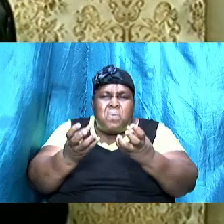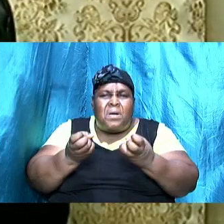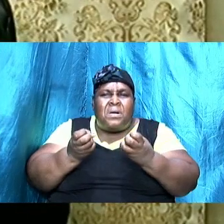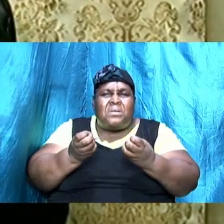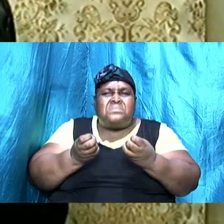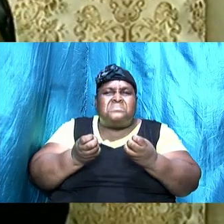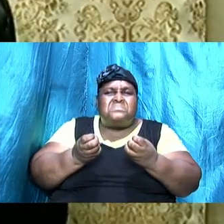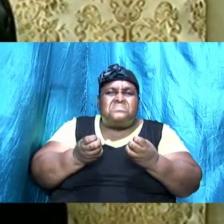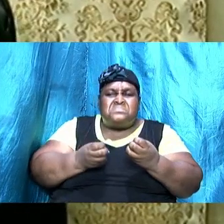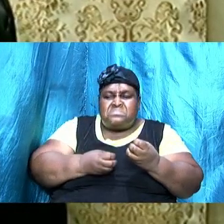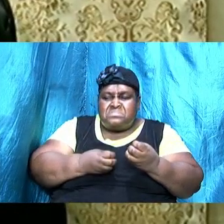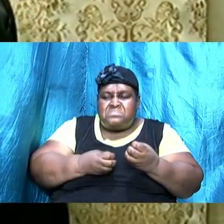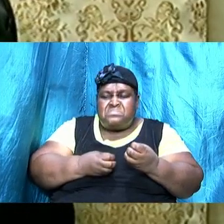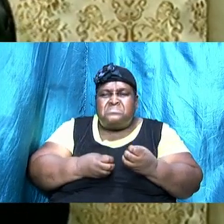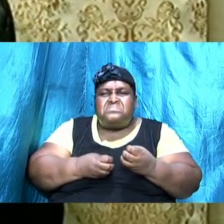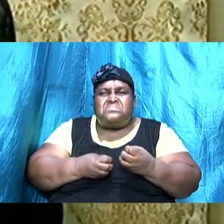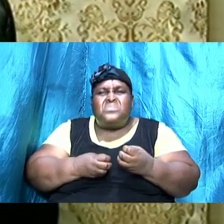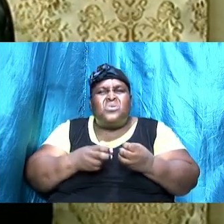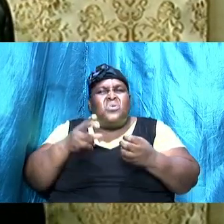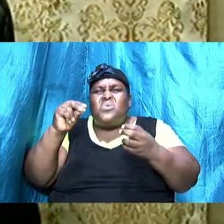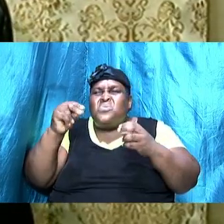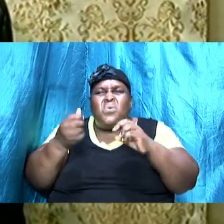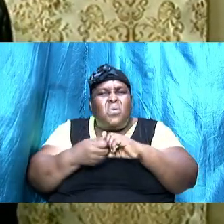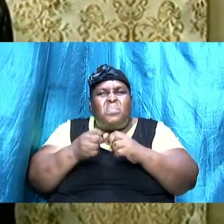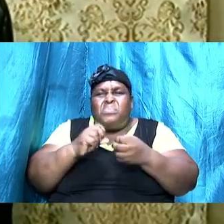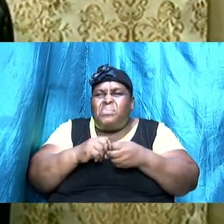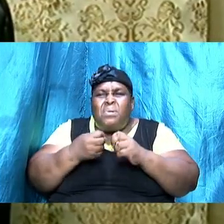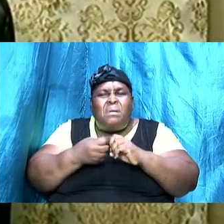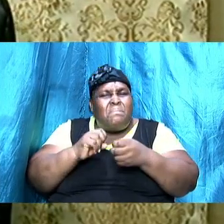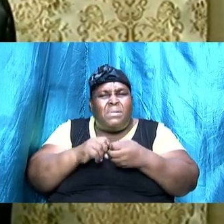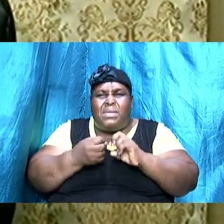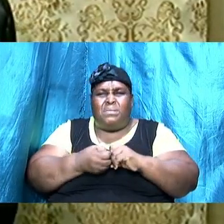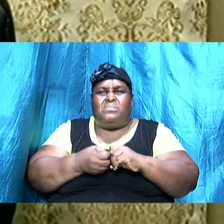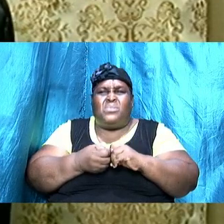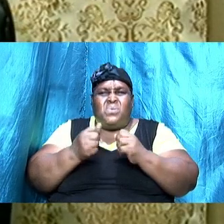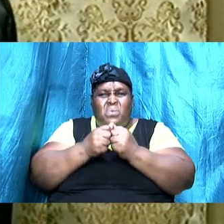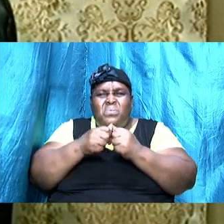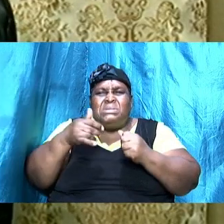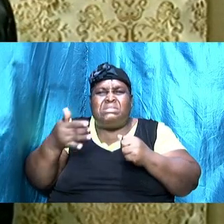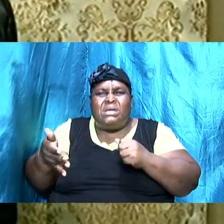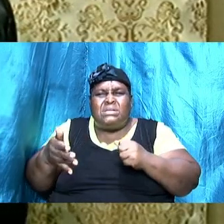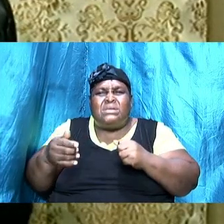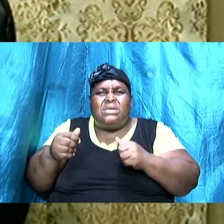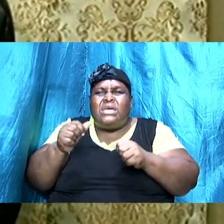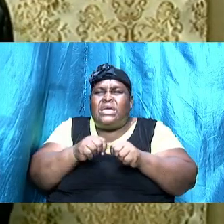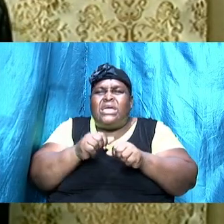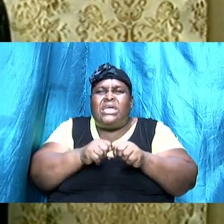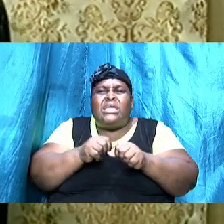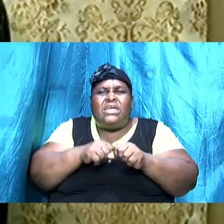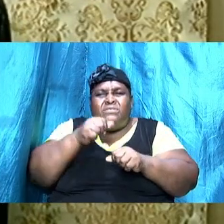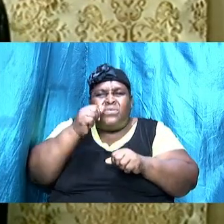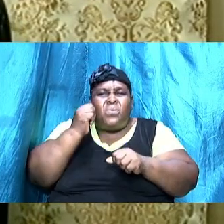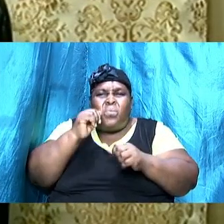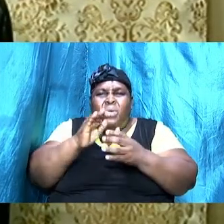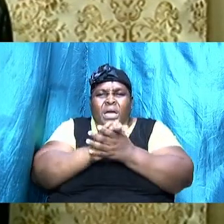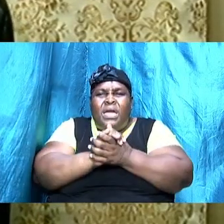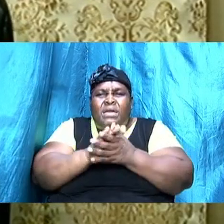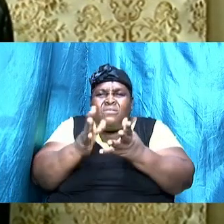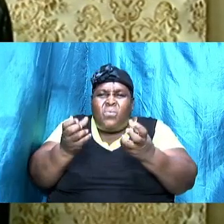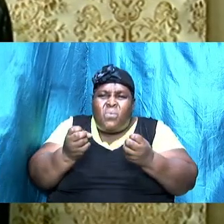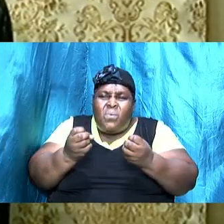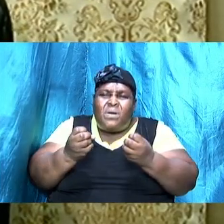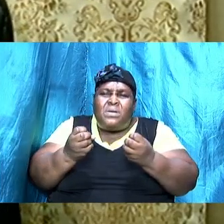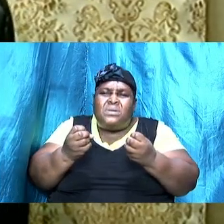fine and it is reasonable for every wife to want a caring, humble, Christ-like